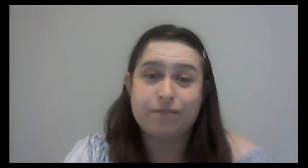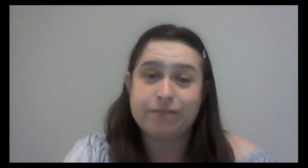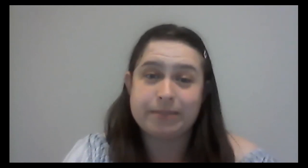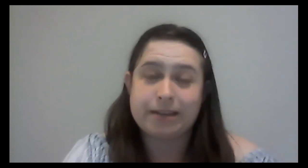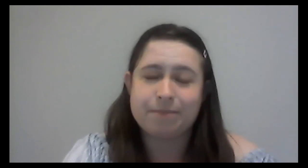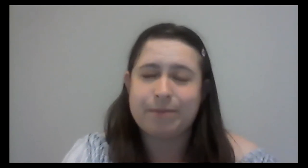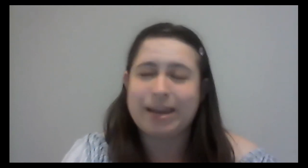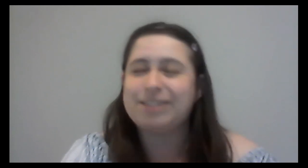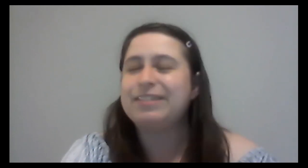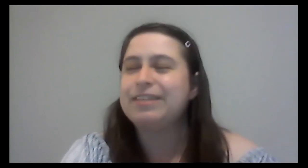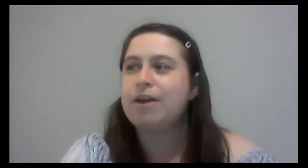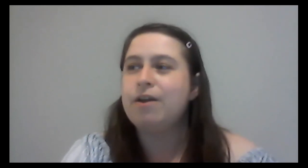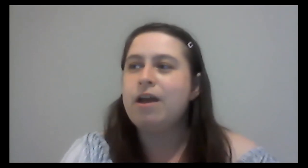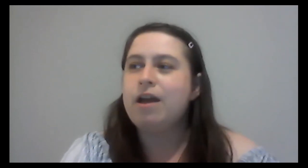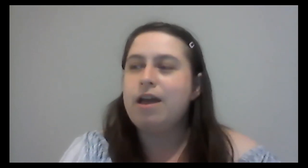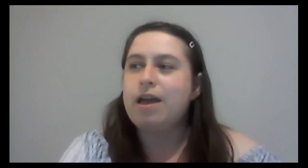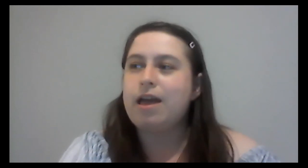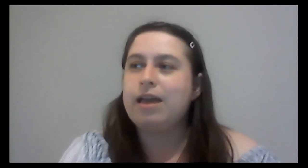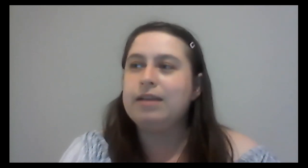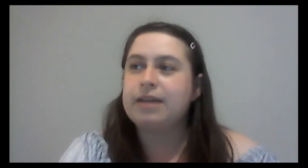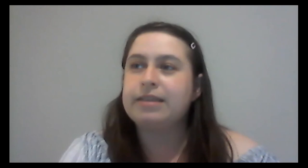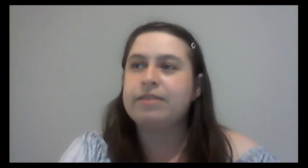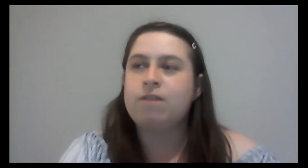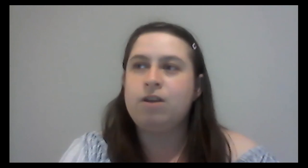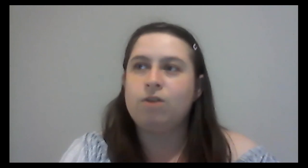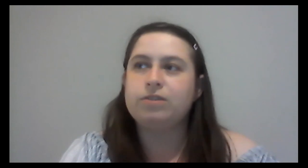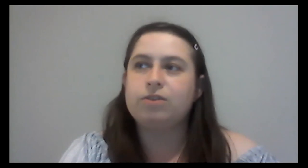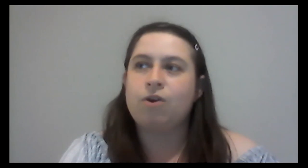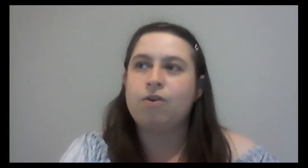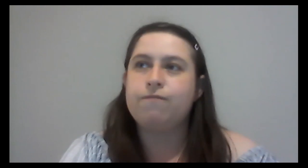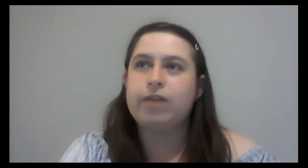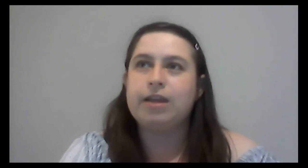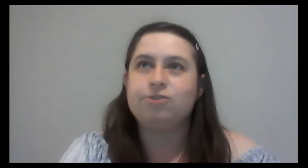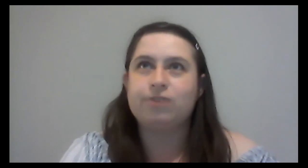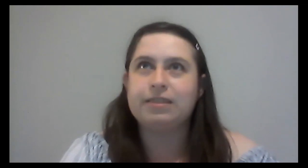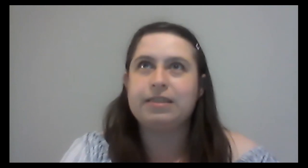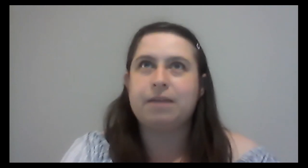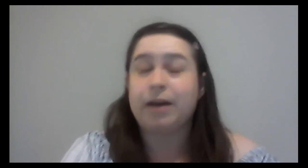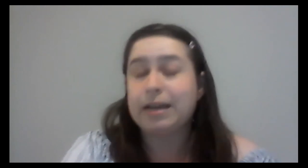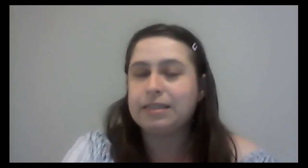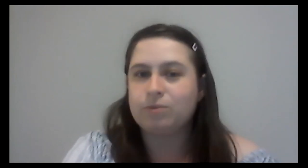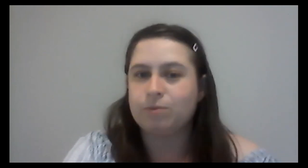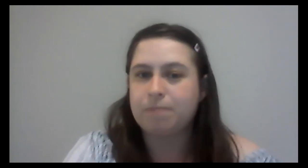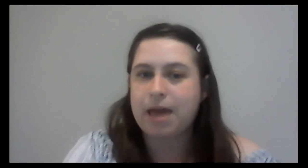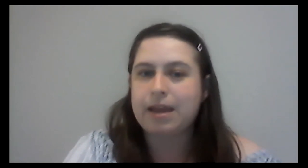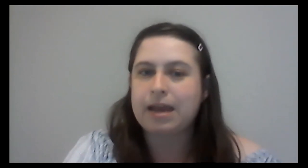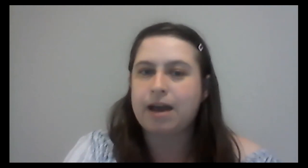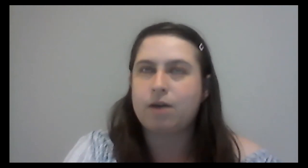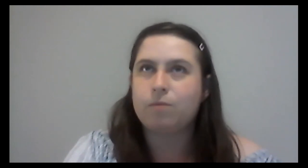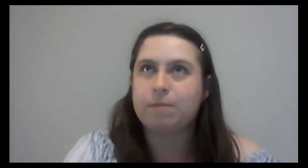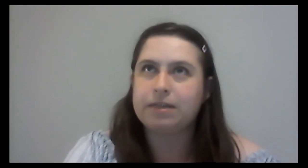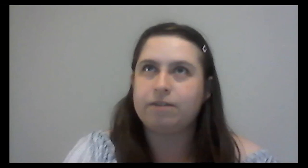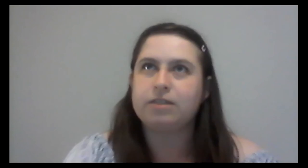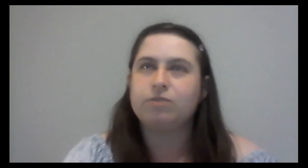Yet we're 50% of the population. So it turns out there are a lot of intrinsic biases towards men in